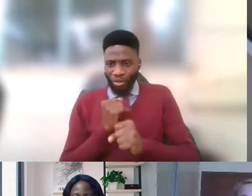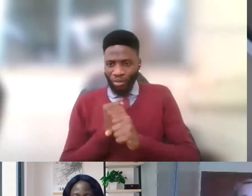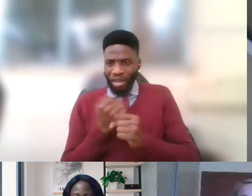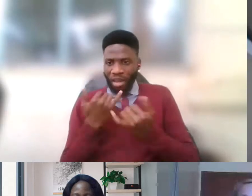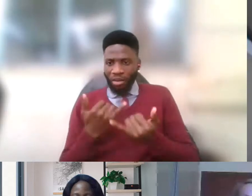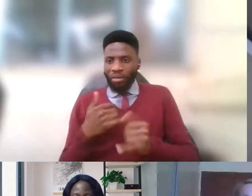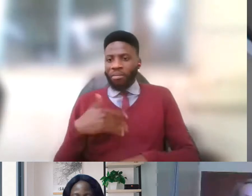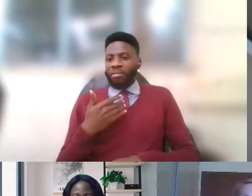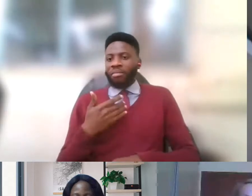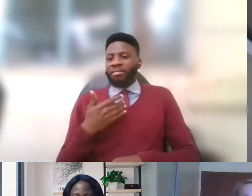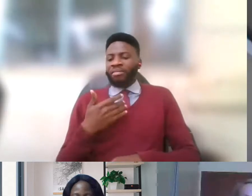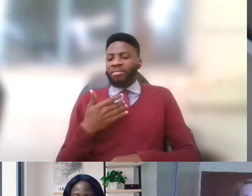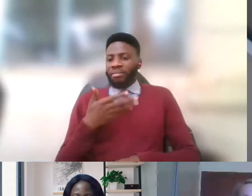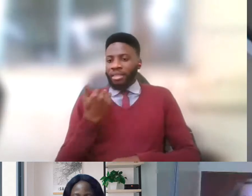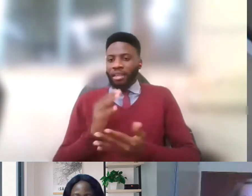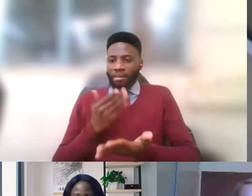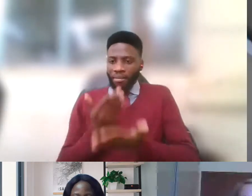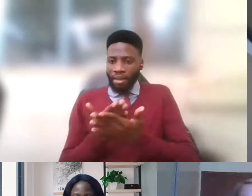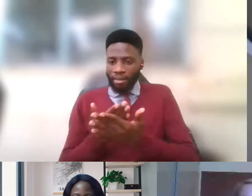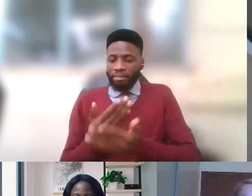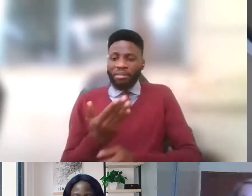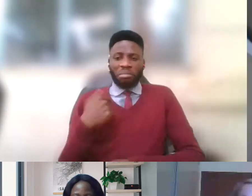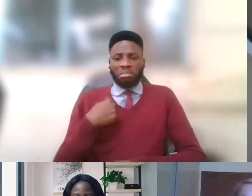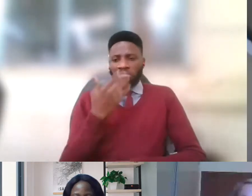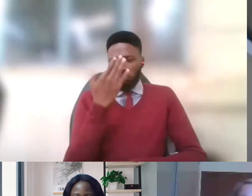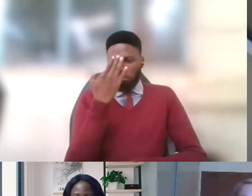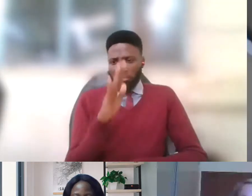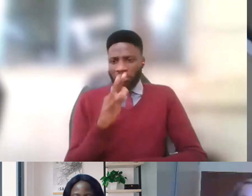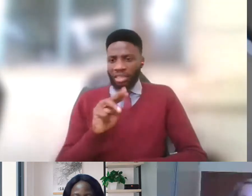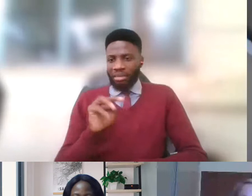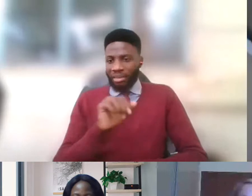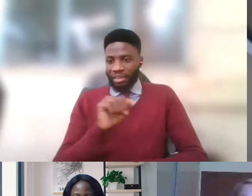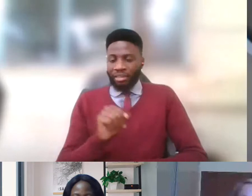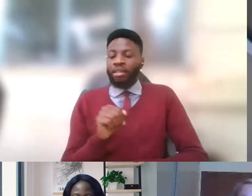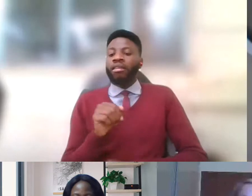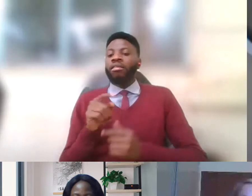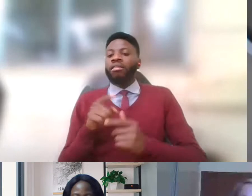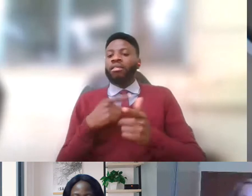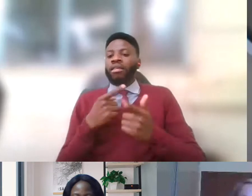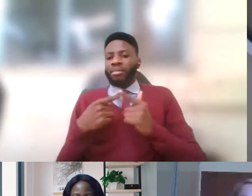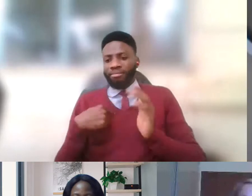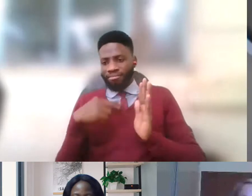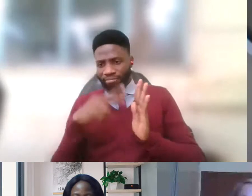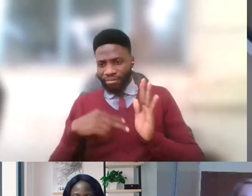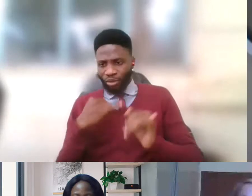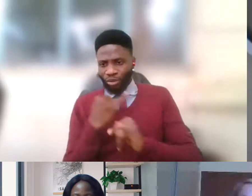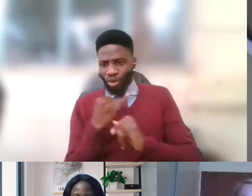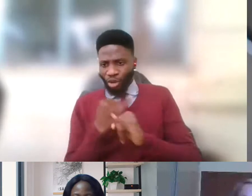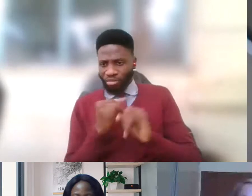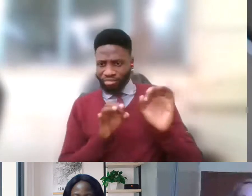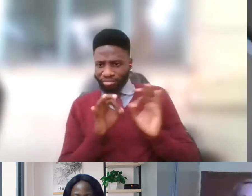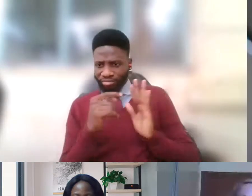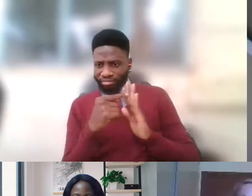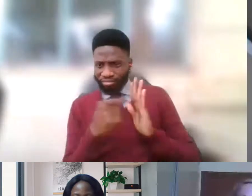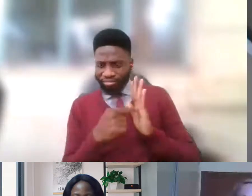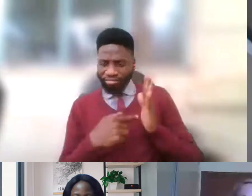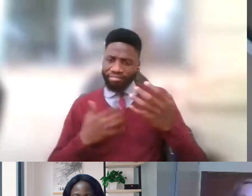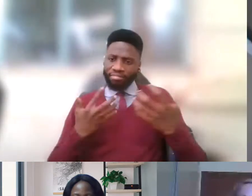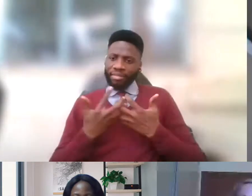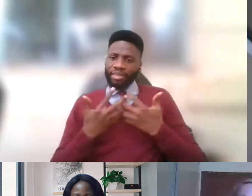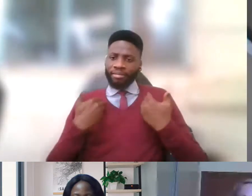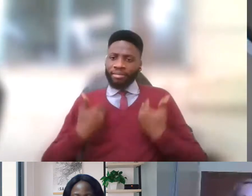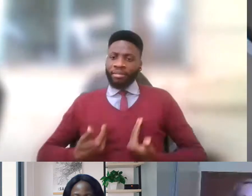introduced me to my first programming language, Python. So I am actually a self-taught developer, and he shared a couple of video